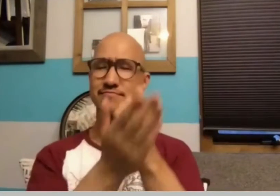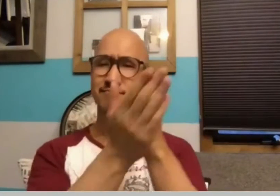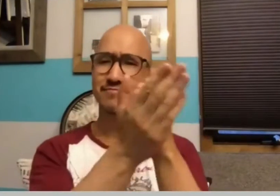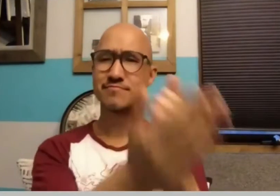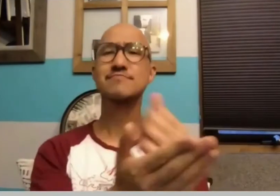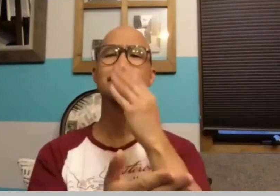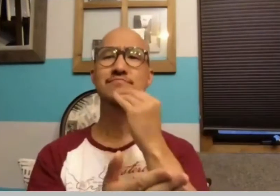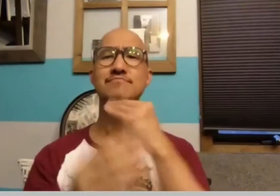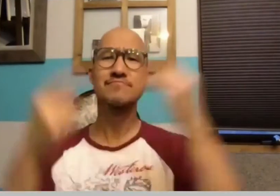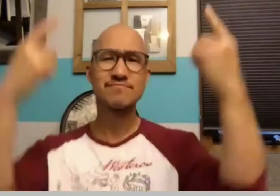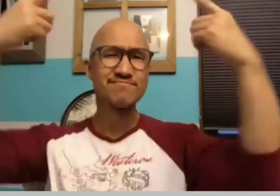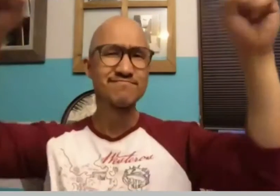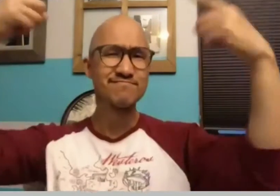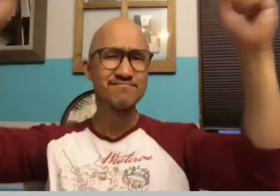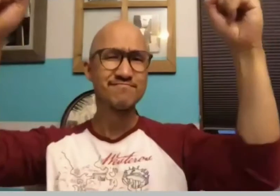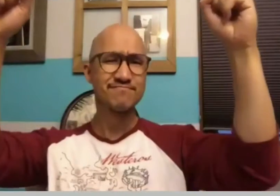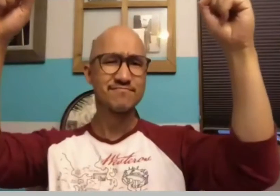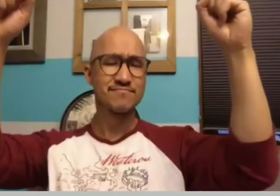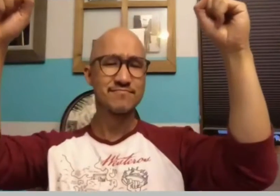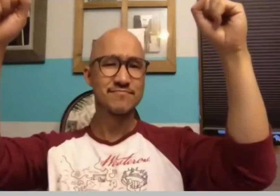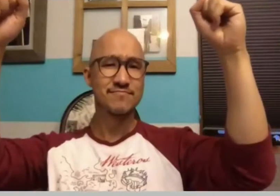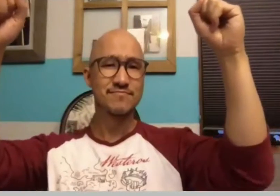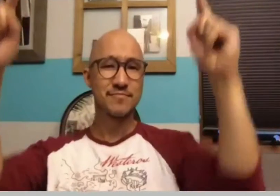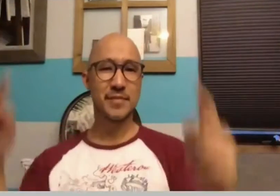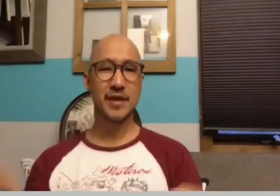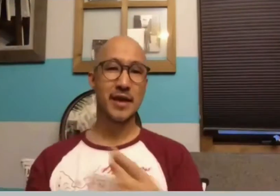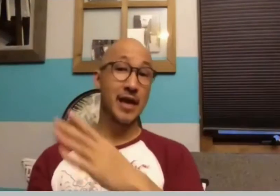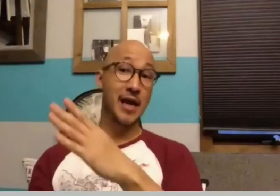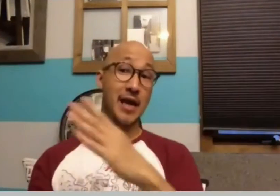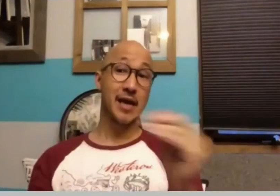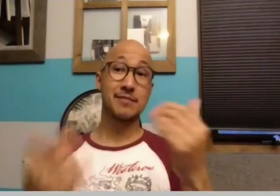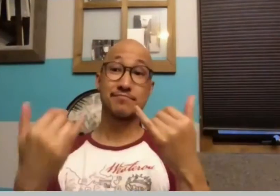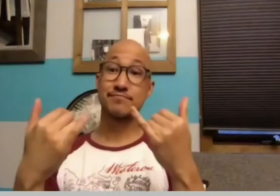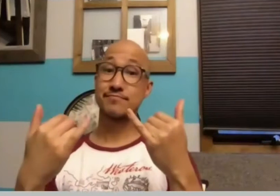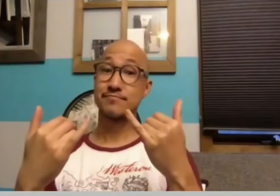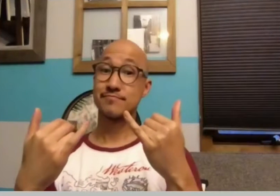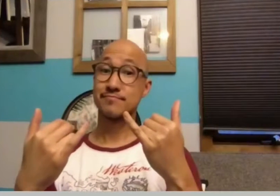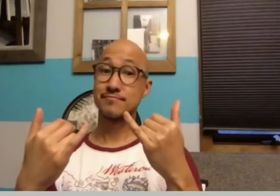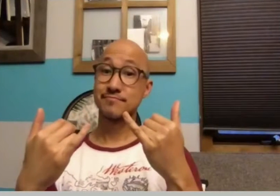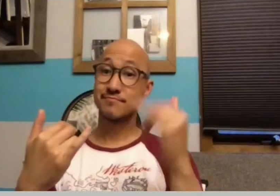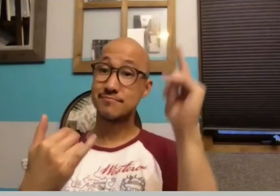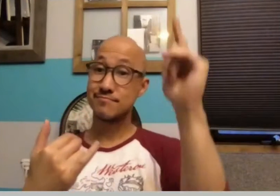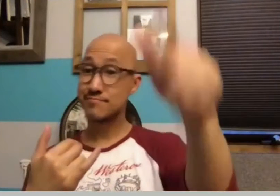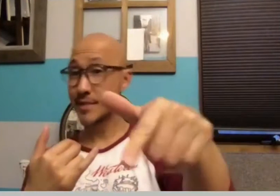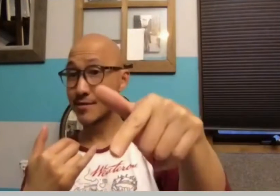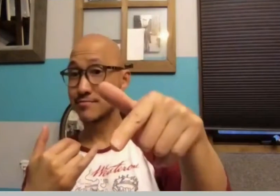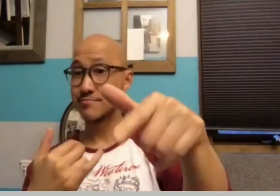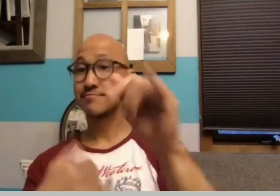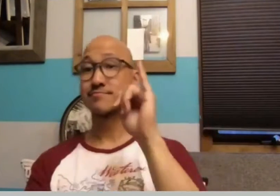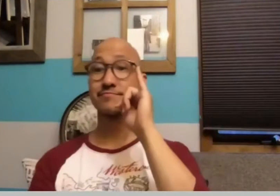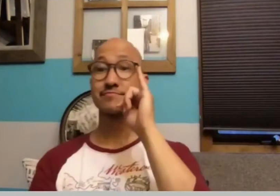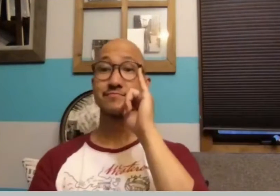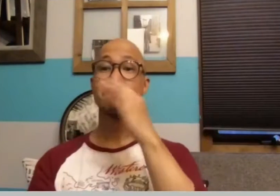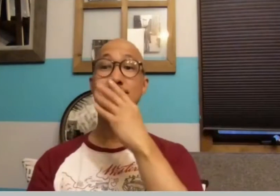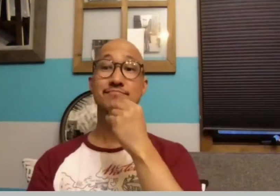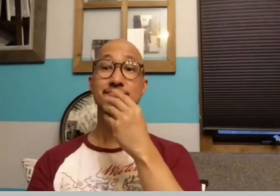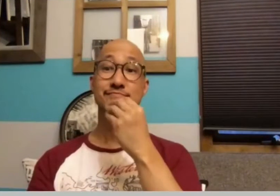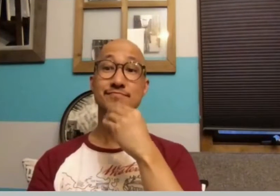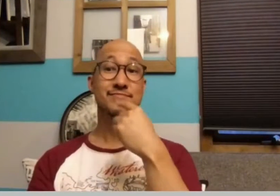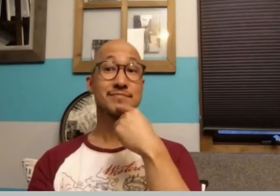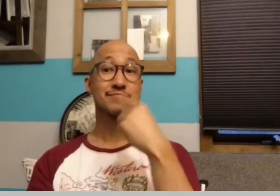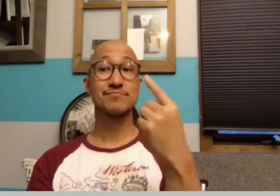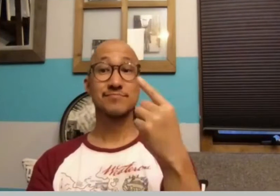king, just like everybody else. We want a physical ruler. So once again, Israel they don't quite get it, the